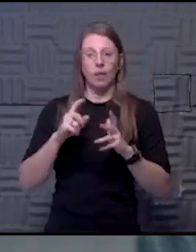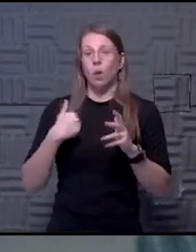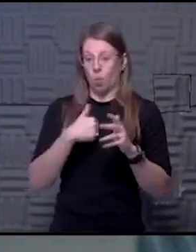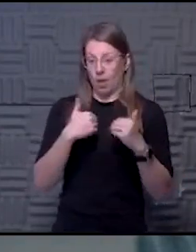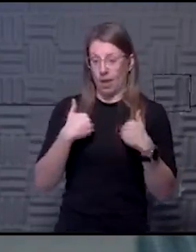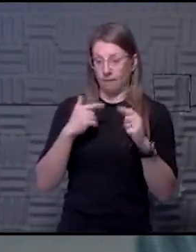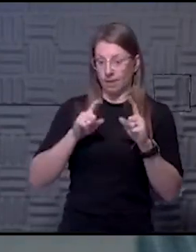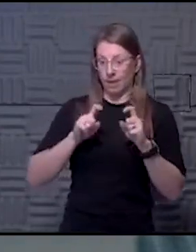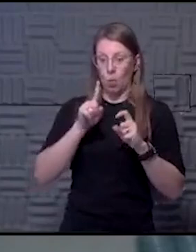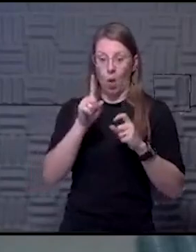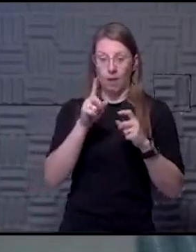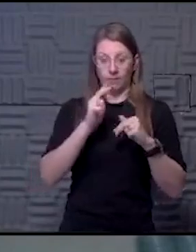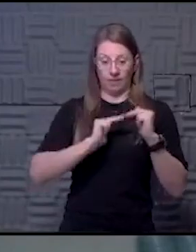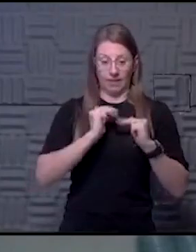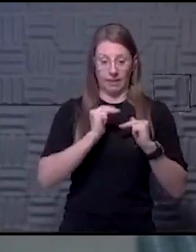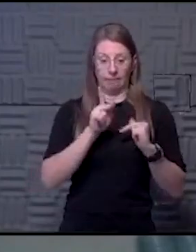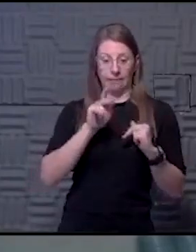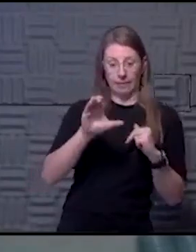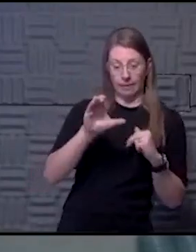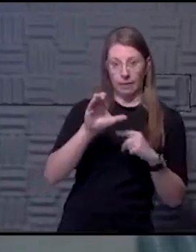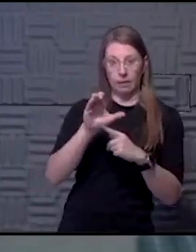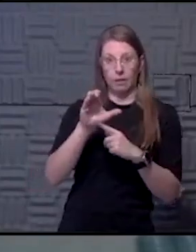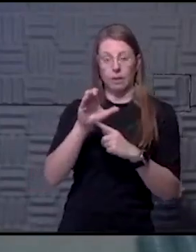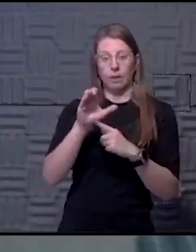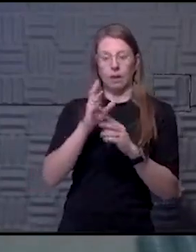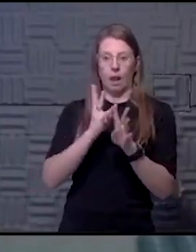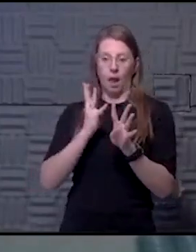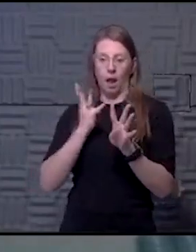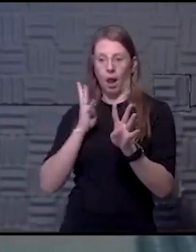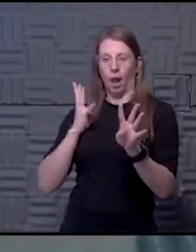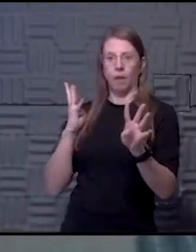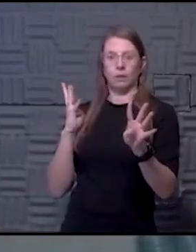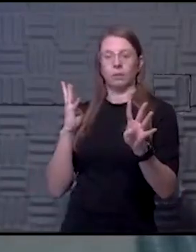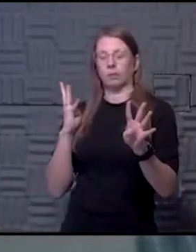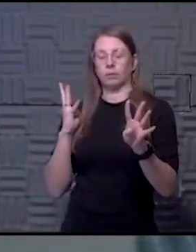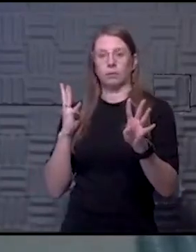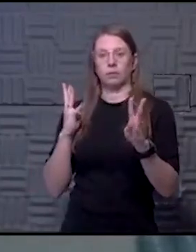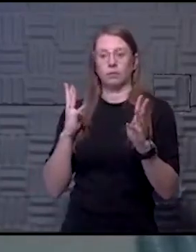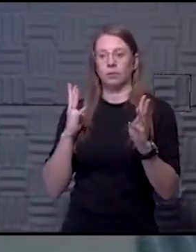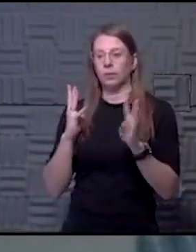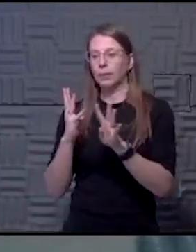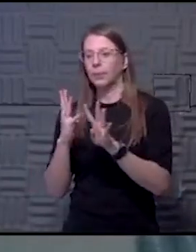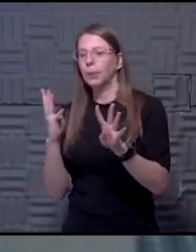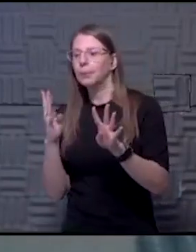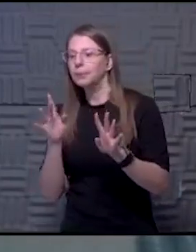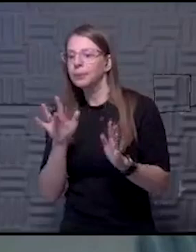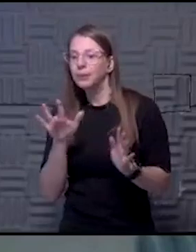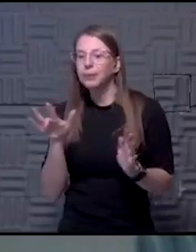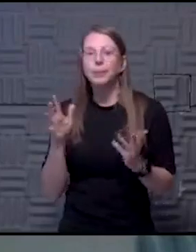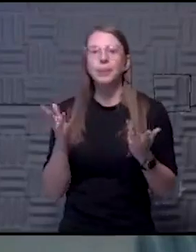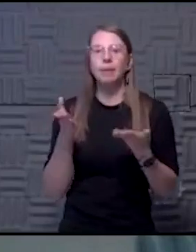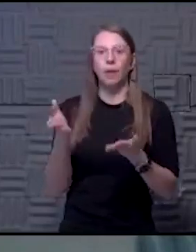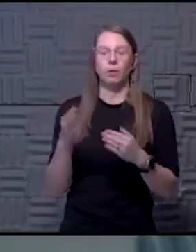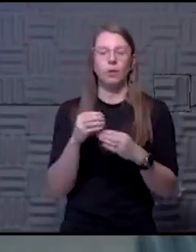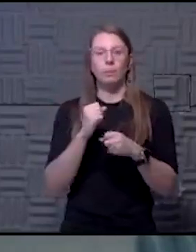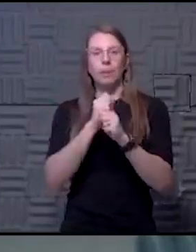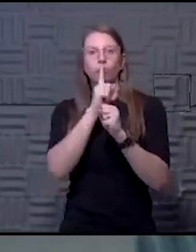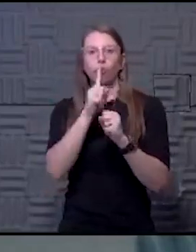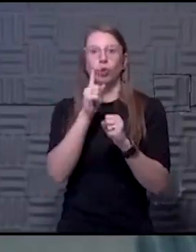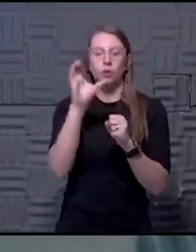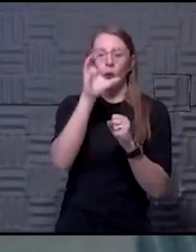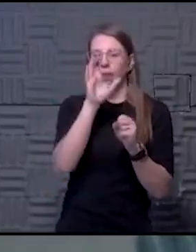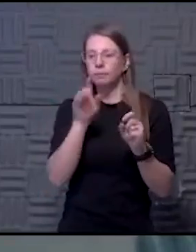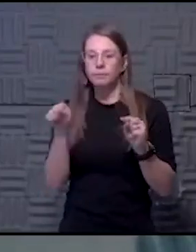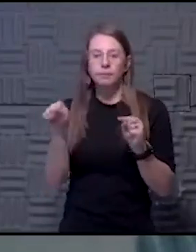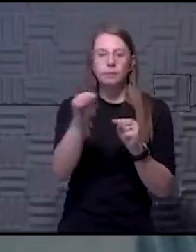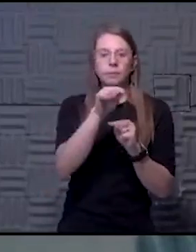testing at one facility in Kansas City, you would see very long lines, but nobody's somewhere else. So making sure that we're looking throughout the city. And I'll go back to